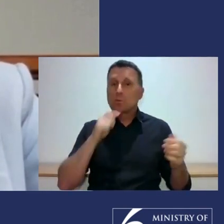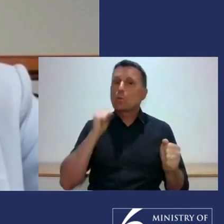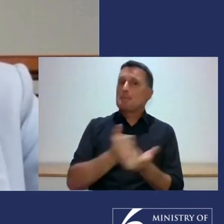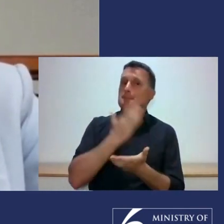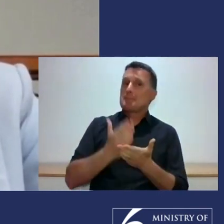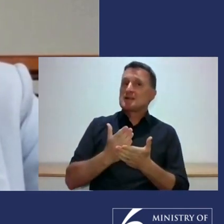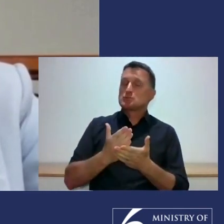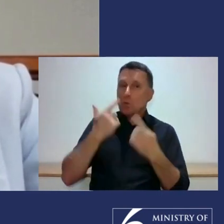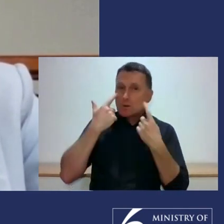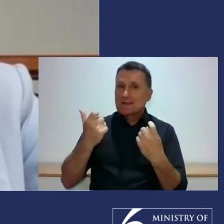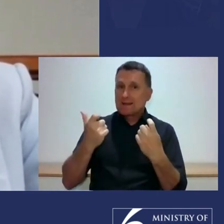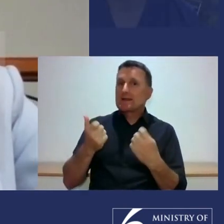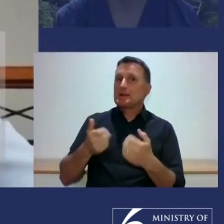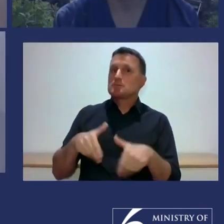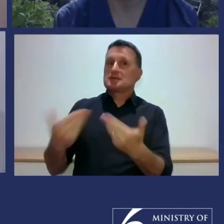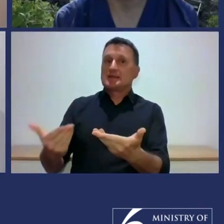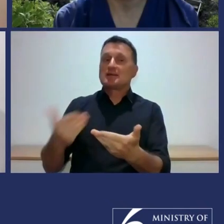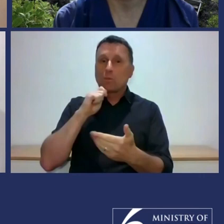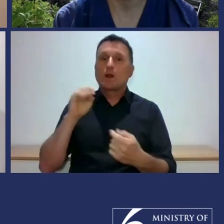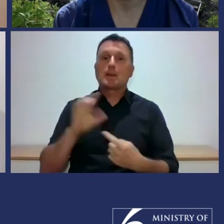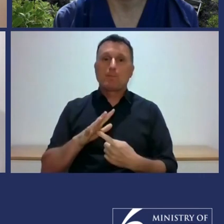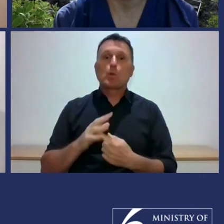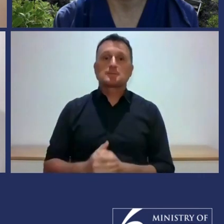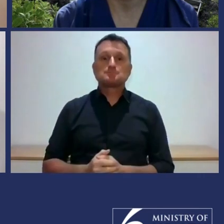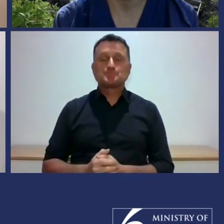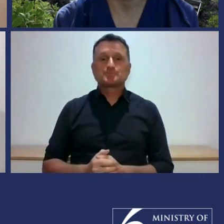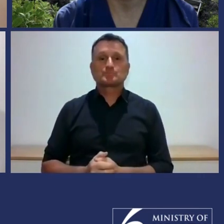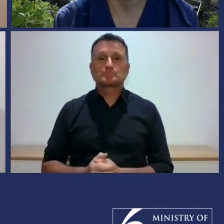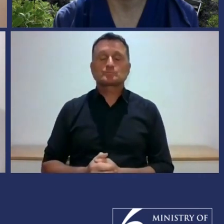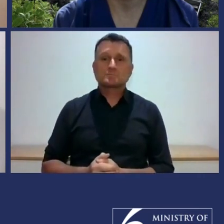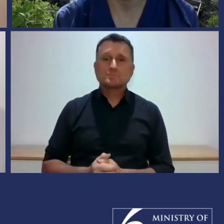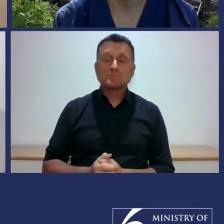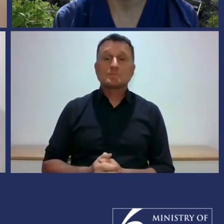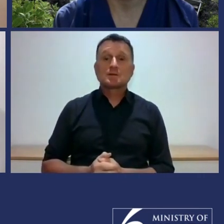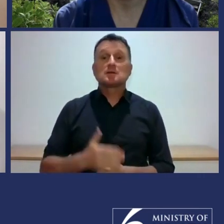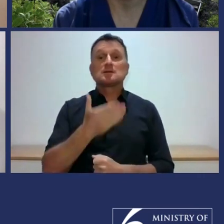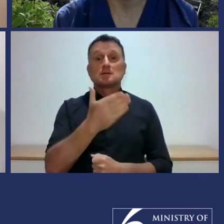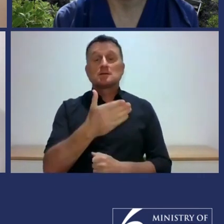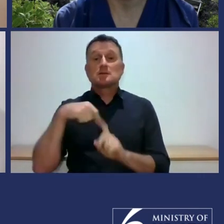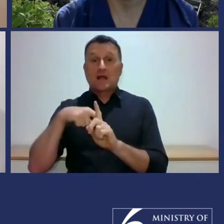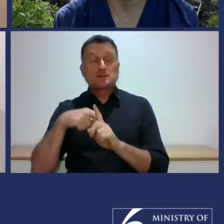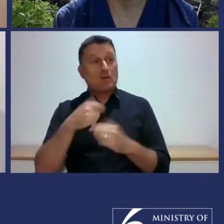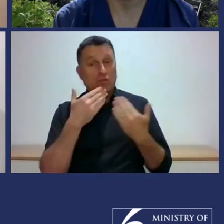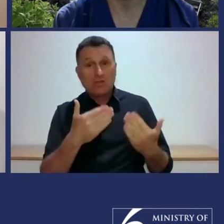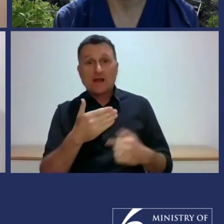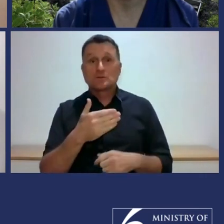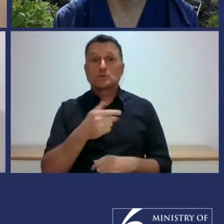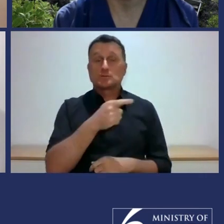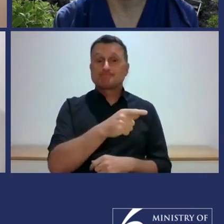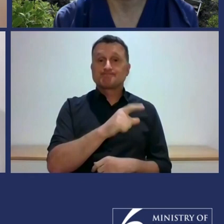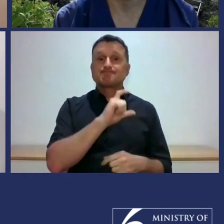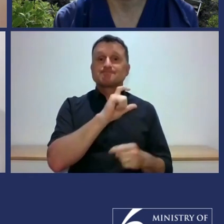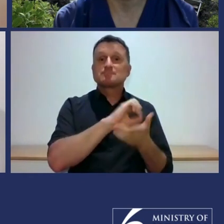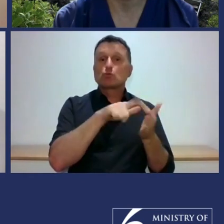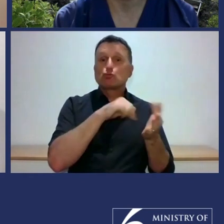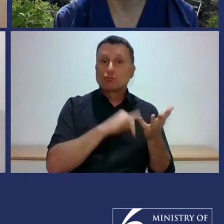still have to care for you. It's really important. Yeah, kia ora, Chris. Thank you for saying that, because it is really important. And I'm with you. I don't want